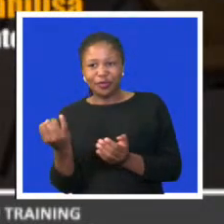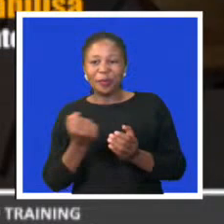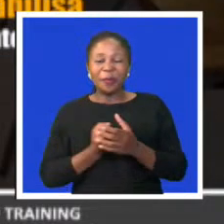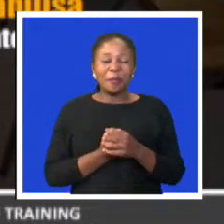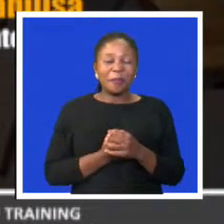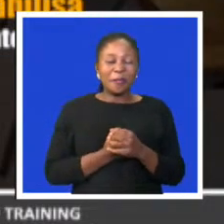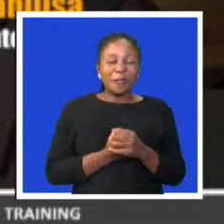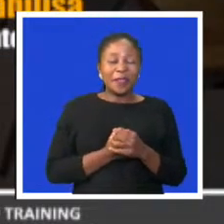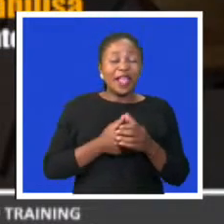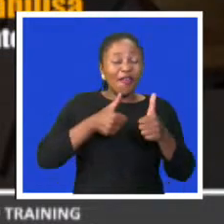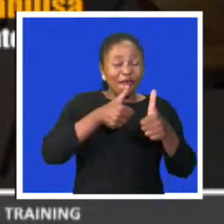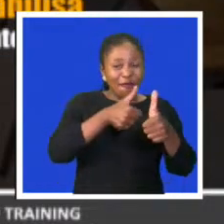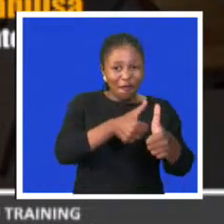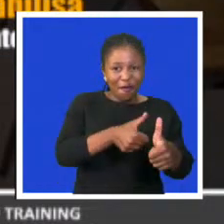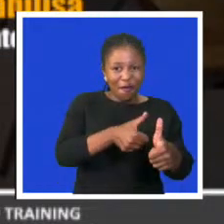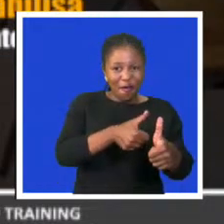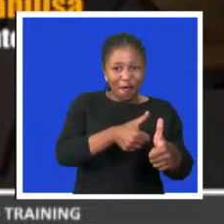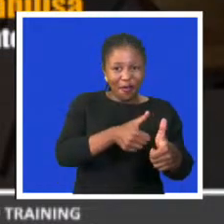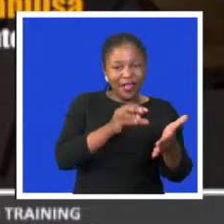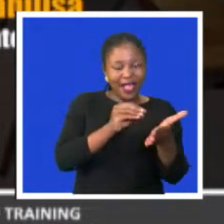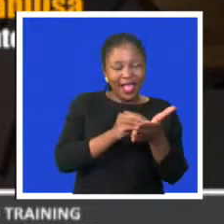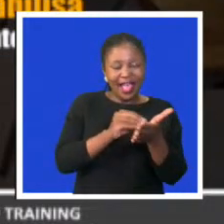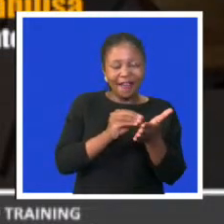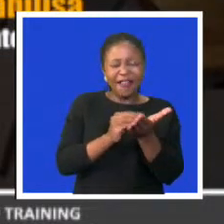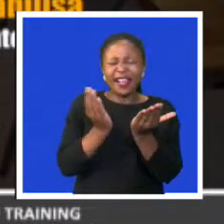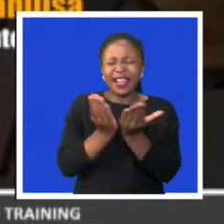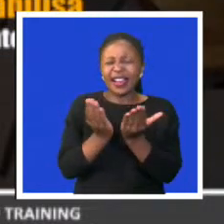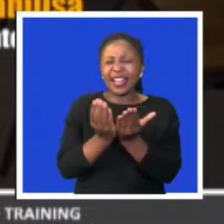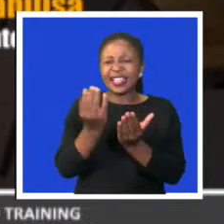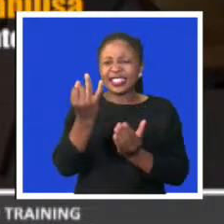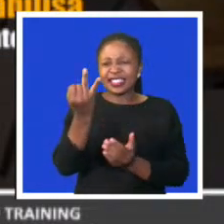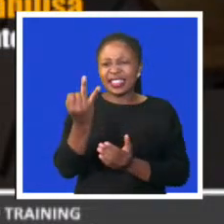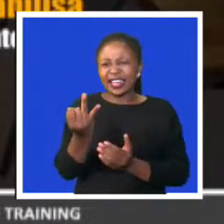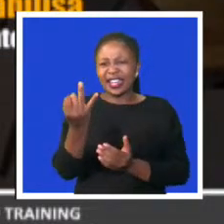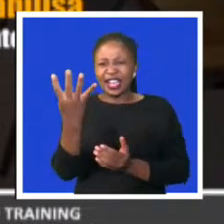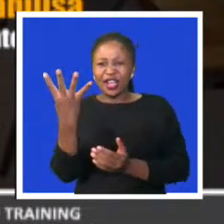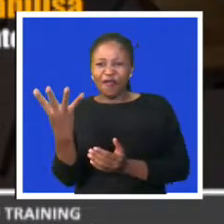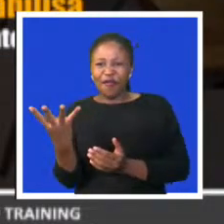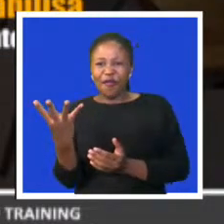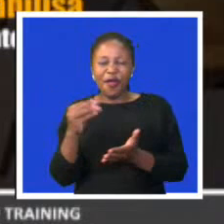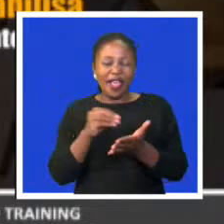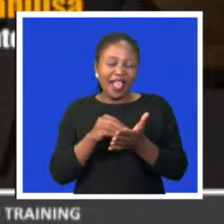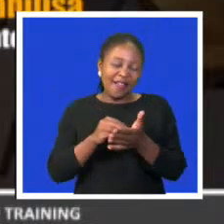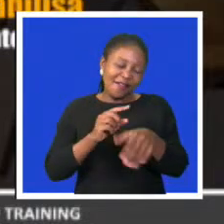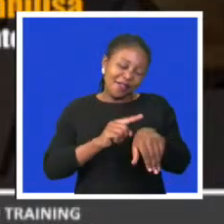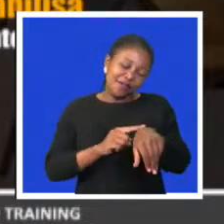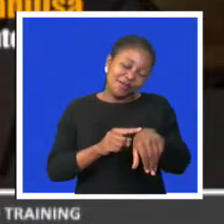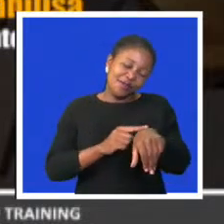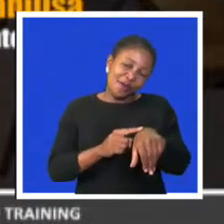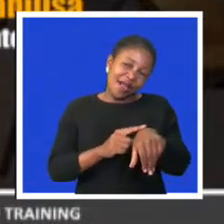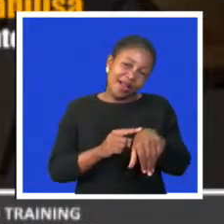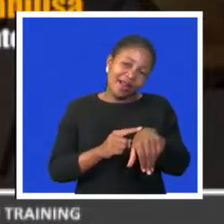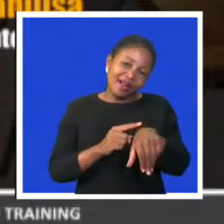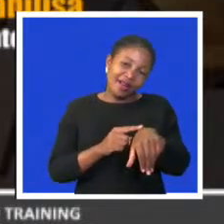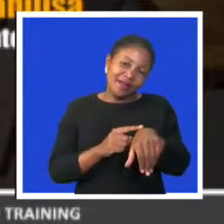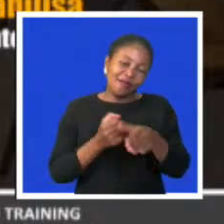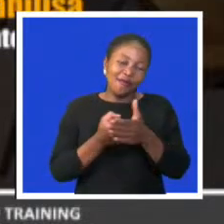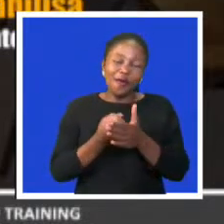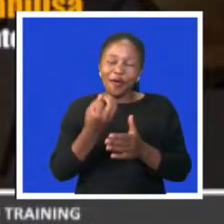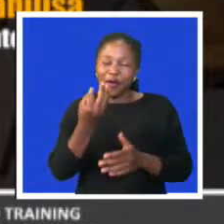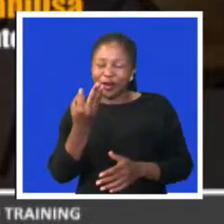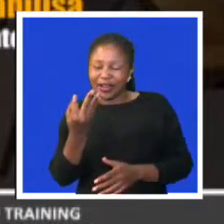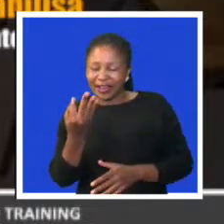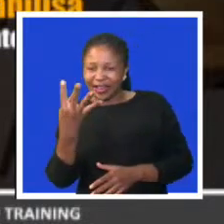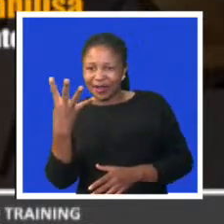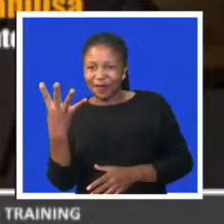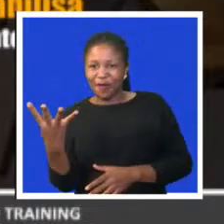From 2:30 p.m. until 3 p.m. is Siswati for grade 3s and 4s.